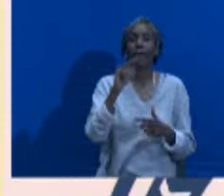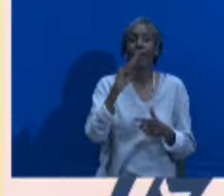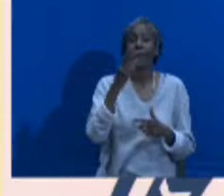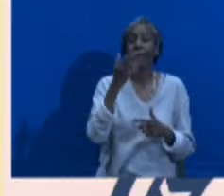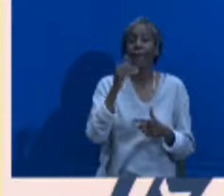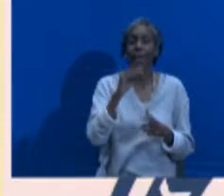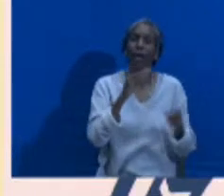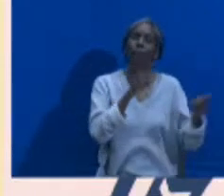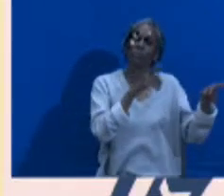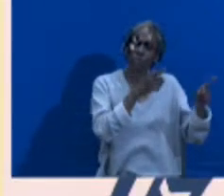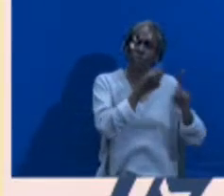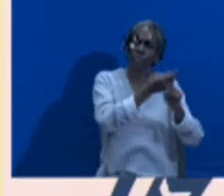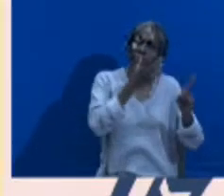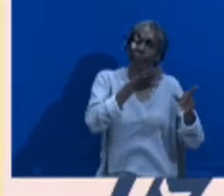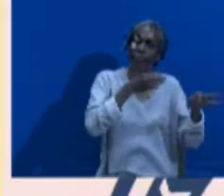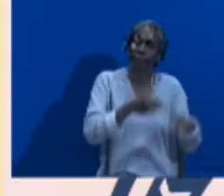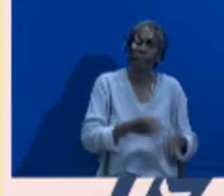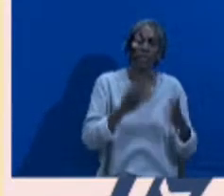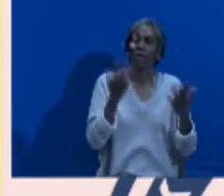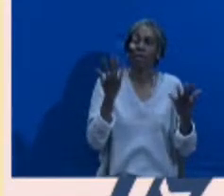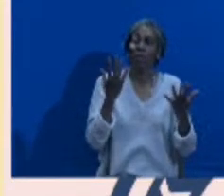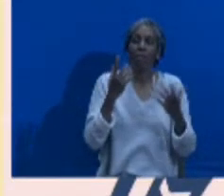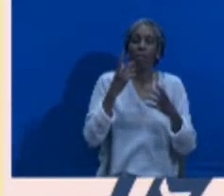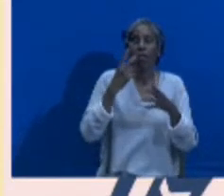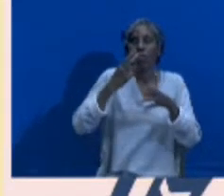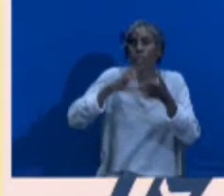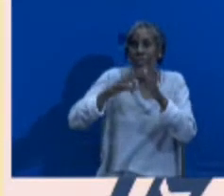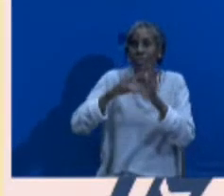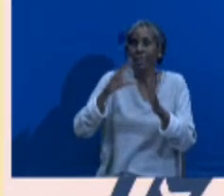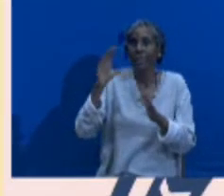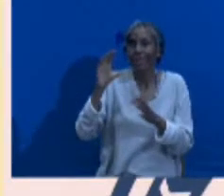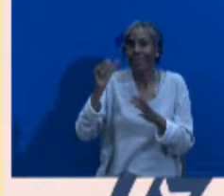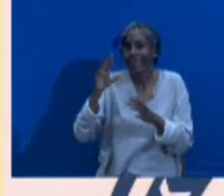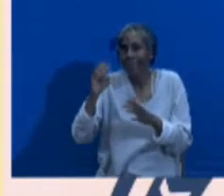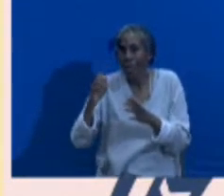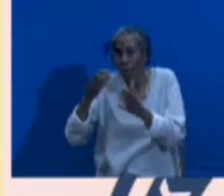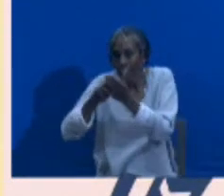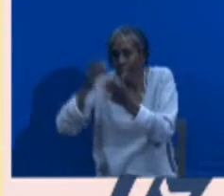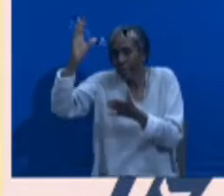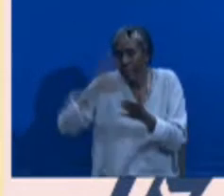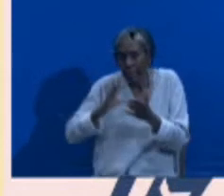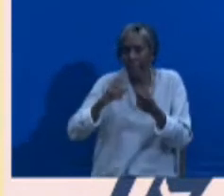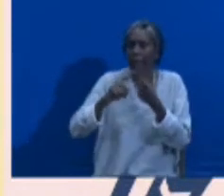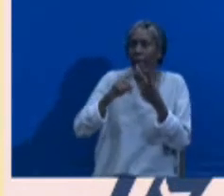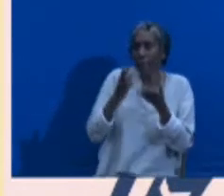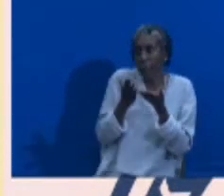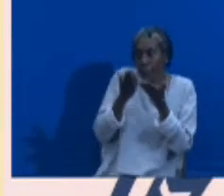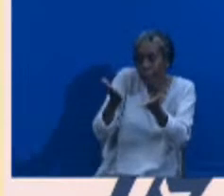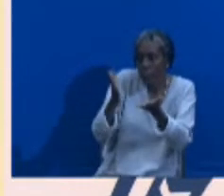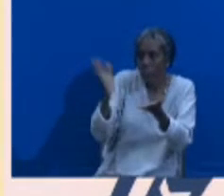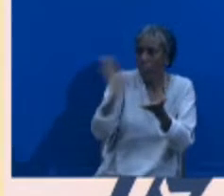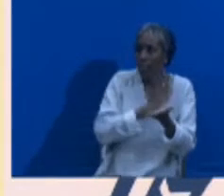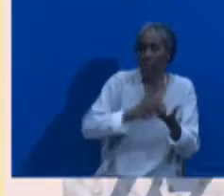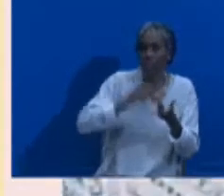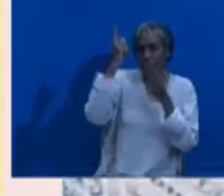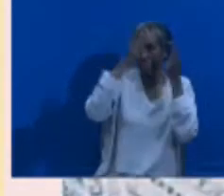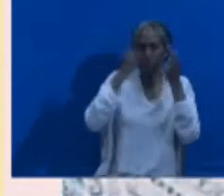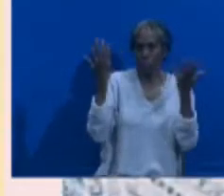through where we are with our CARES funding and proposals for the board to consider. Thank